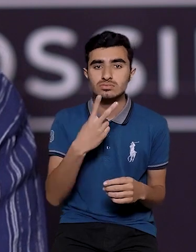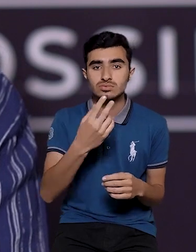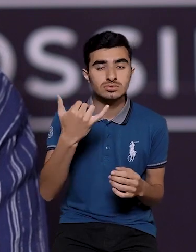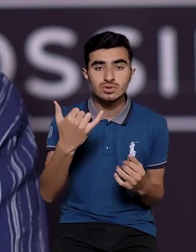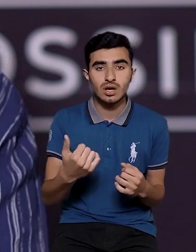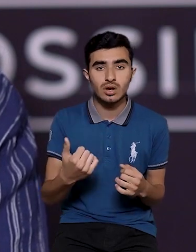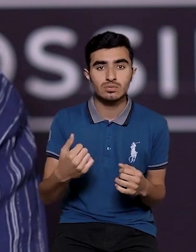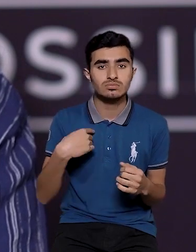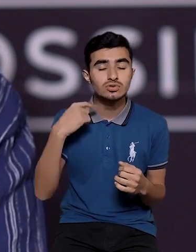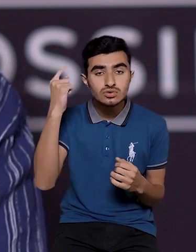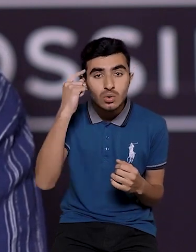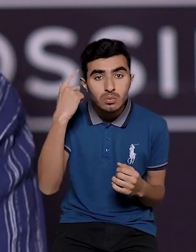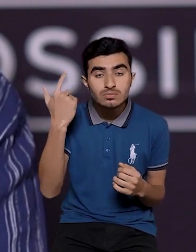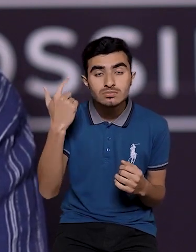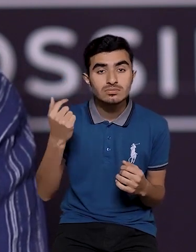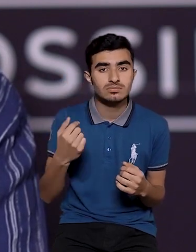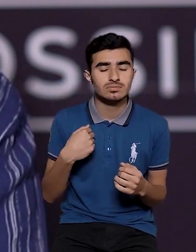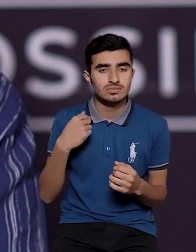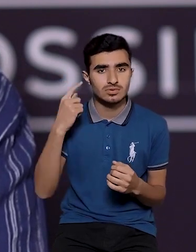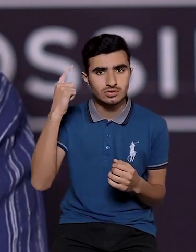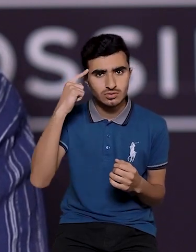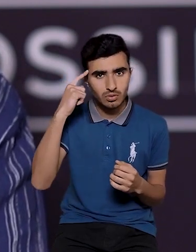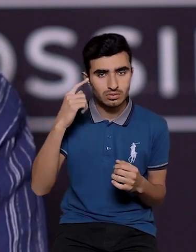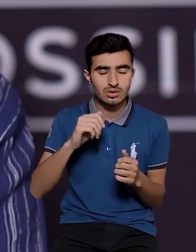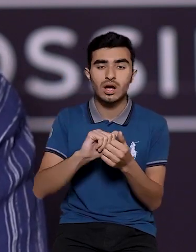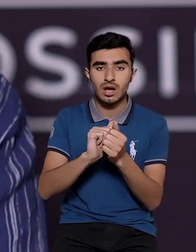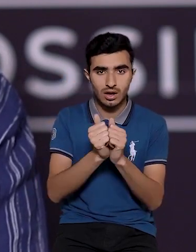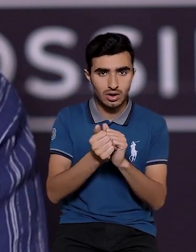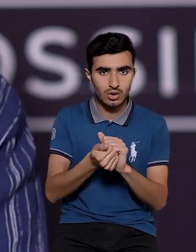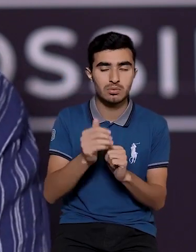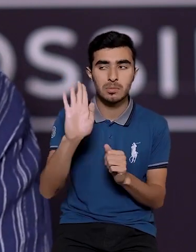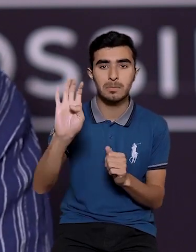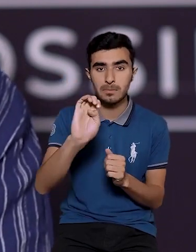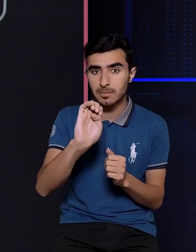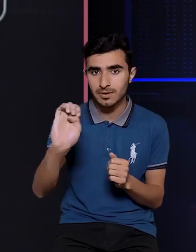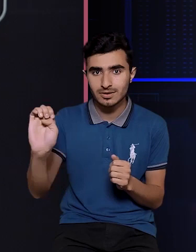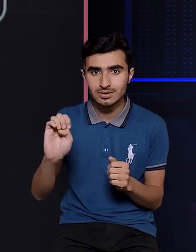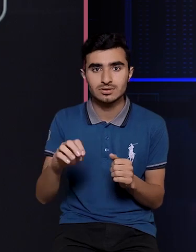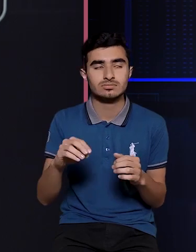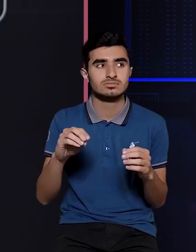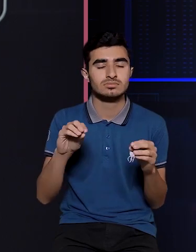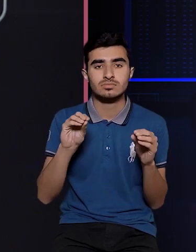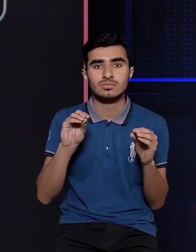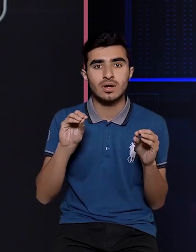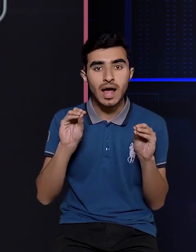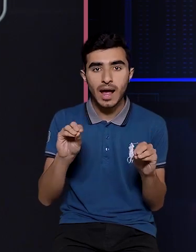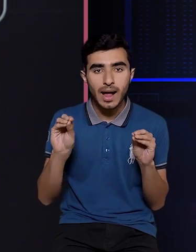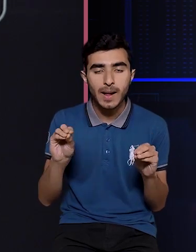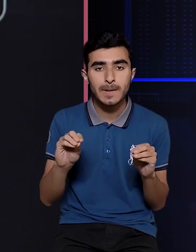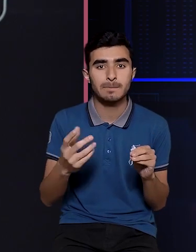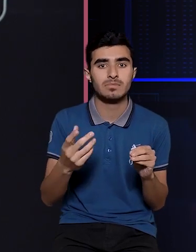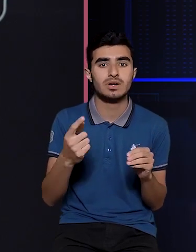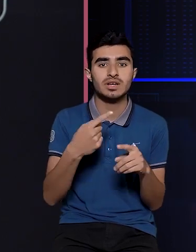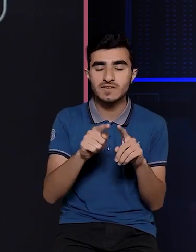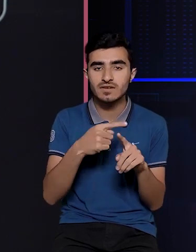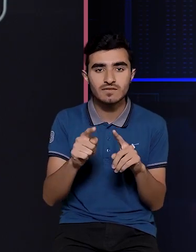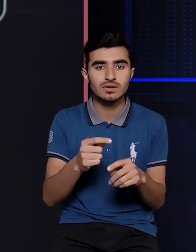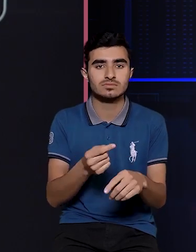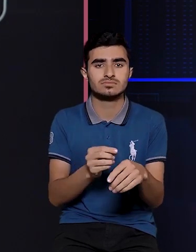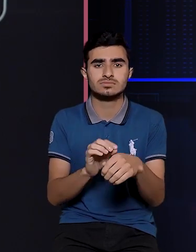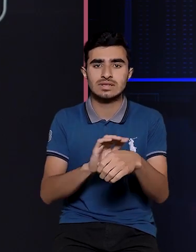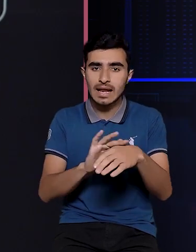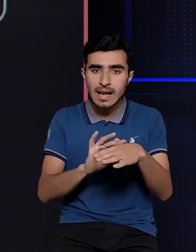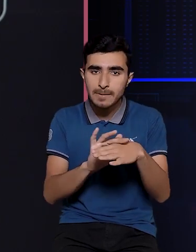I had thought about how bees help different ailments, and my mother at one point